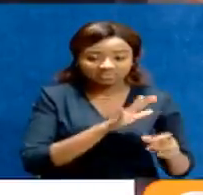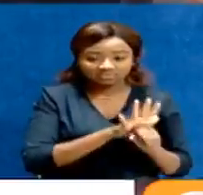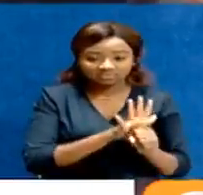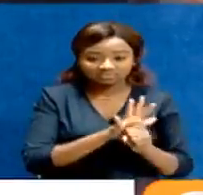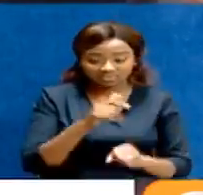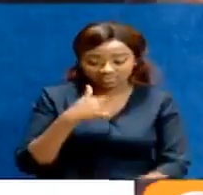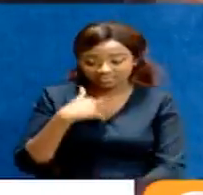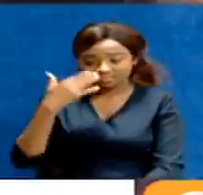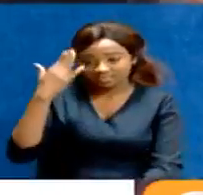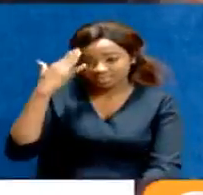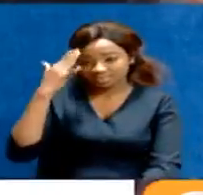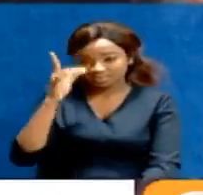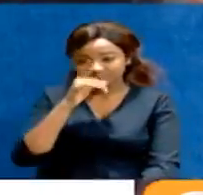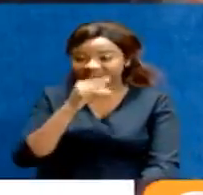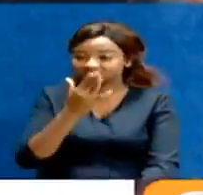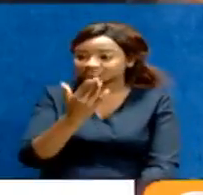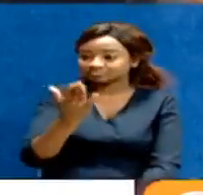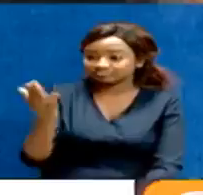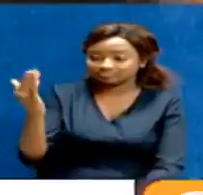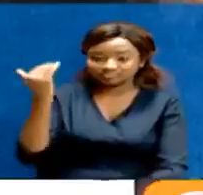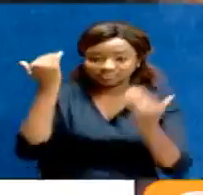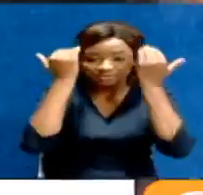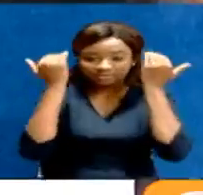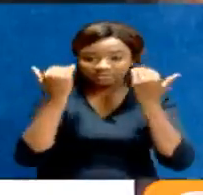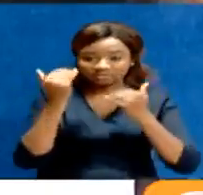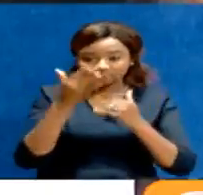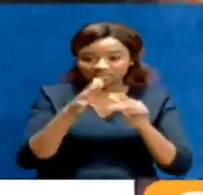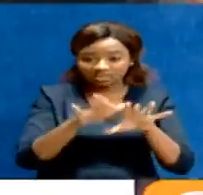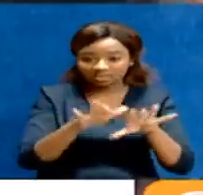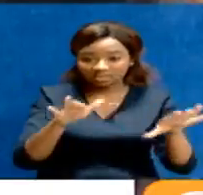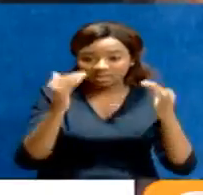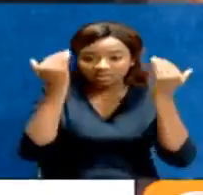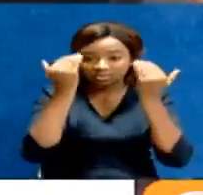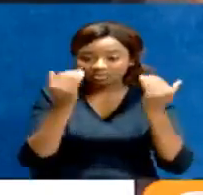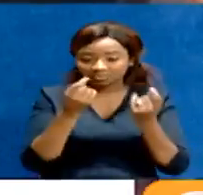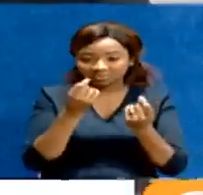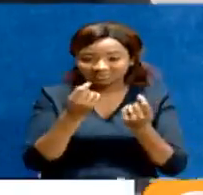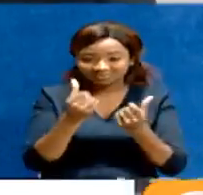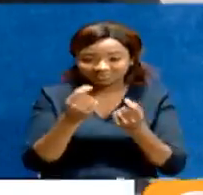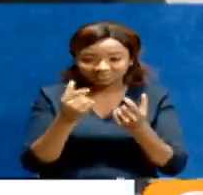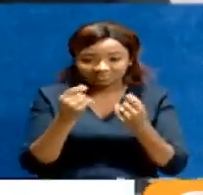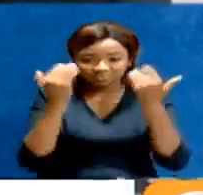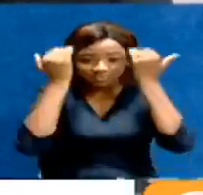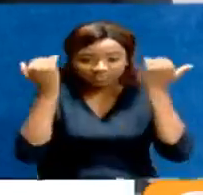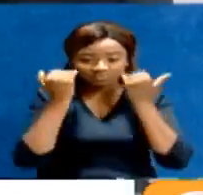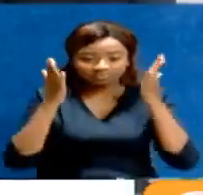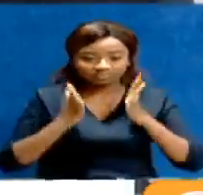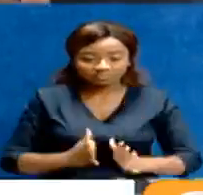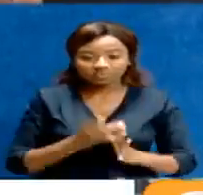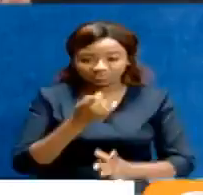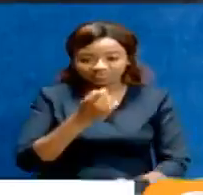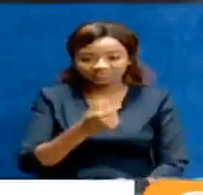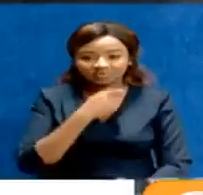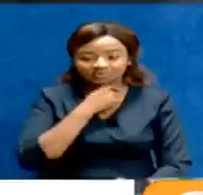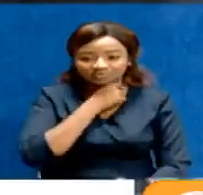of judges in that court is too small. It's too small and should